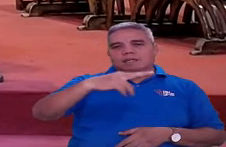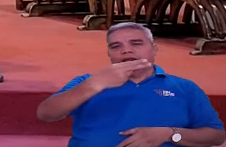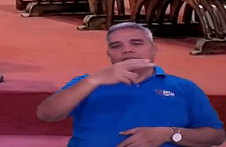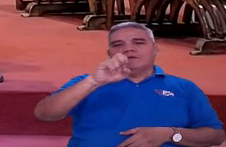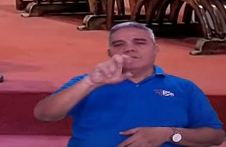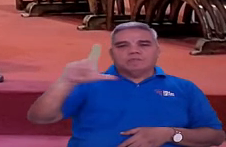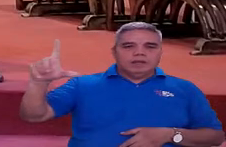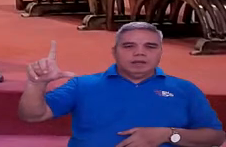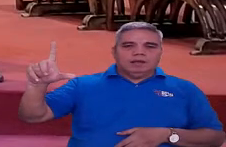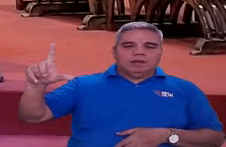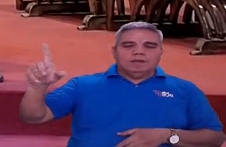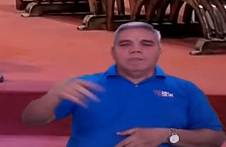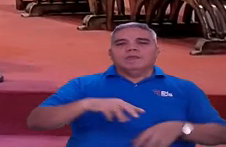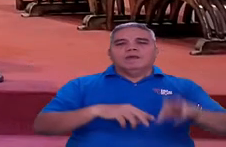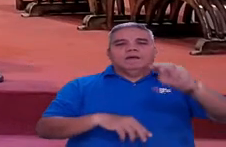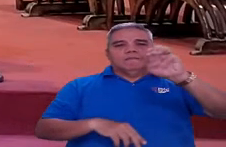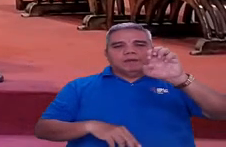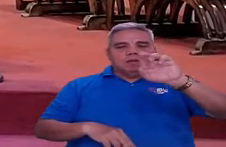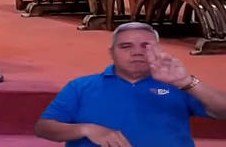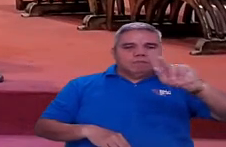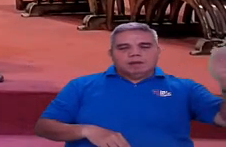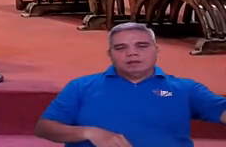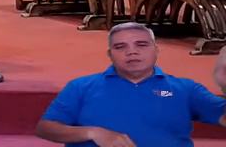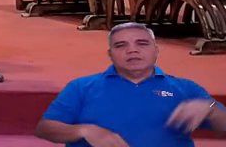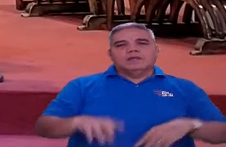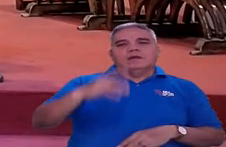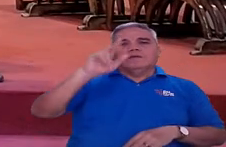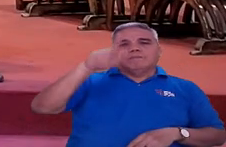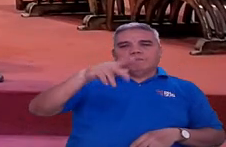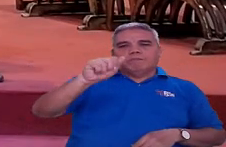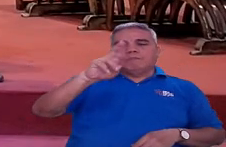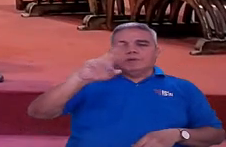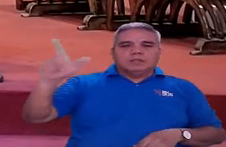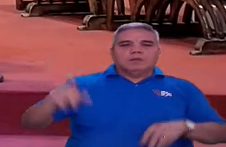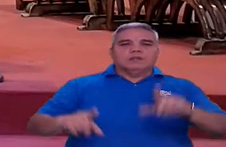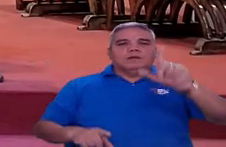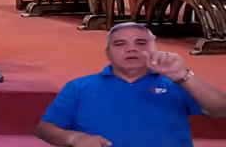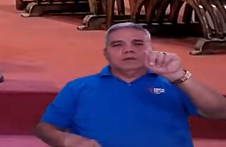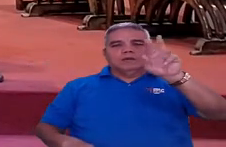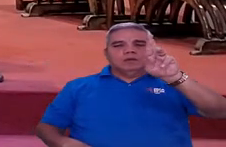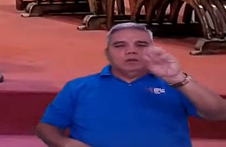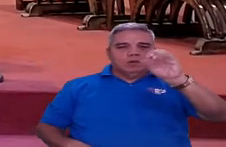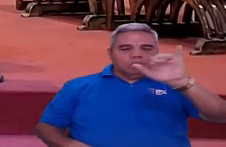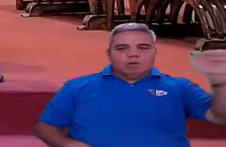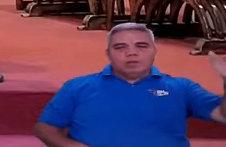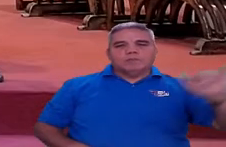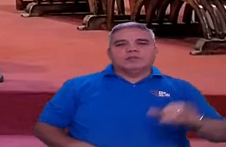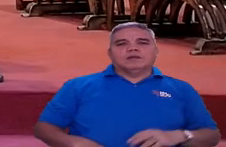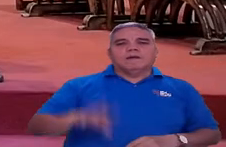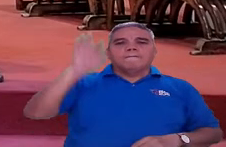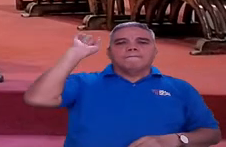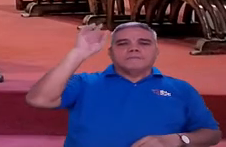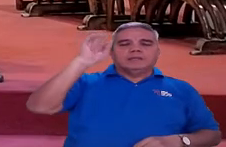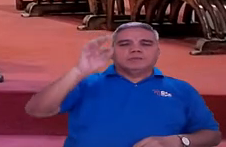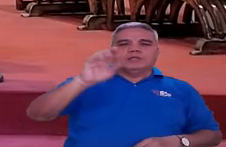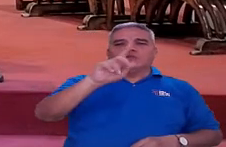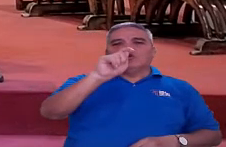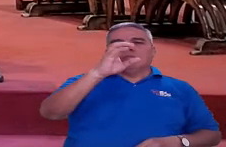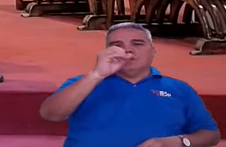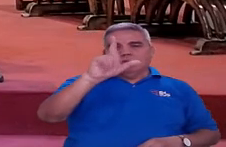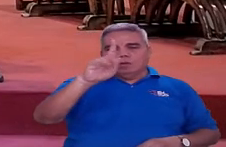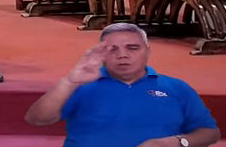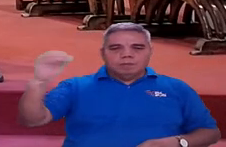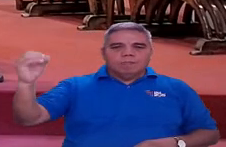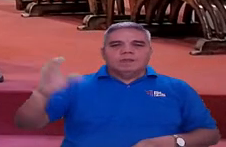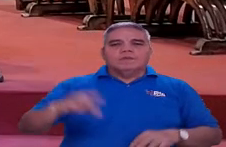Freyil, Pastor Mark Suficencia, Missionary Paul Tabanao, Missionary Roy Montero, Pastor Tulbo,